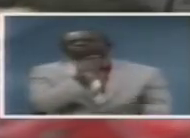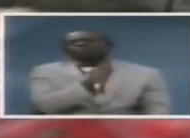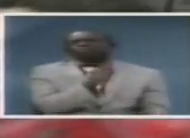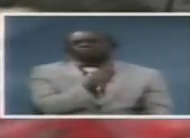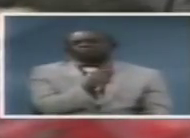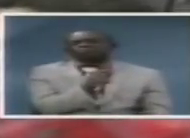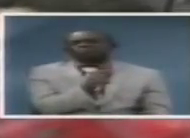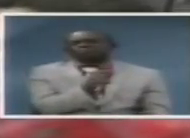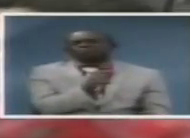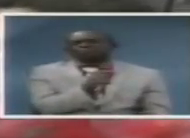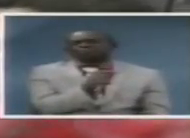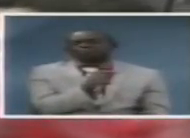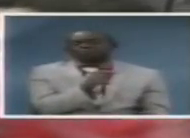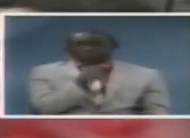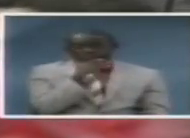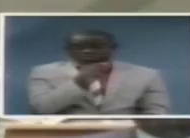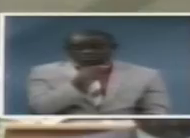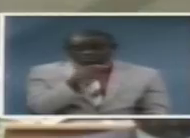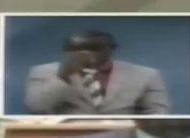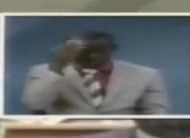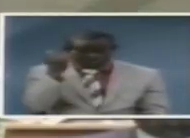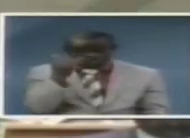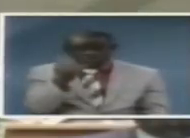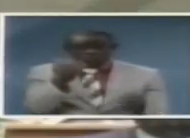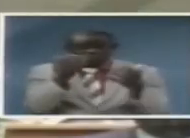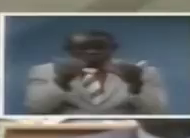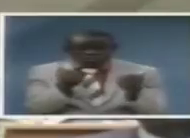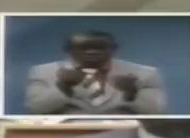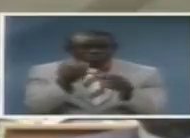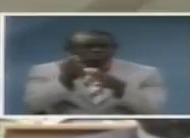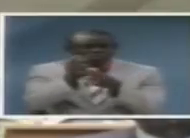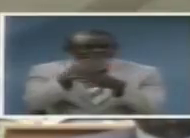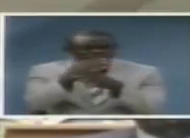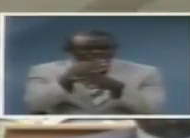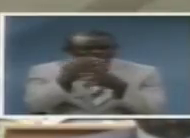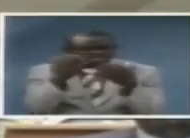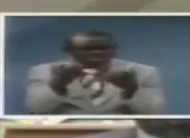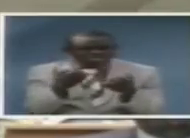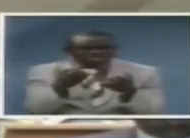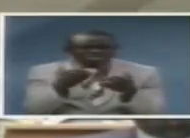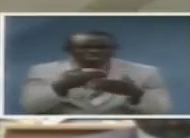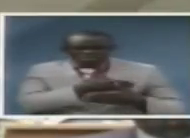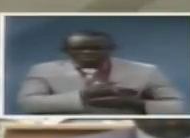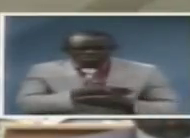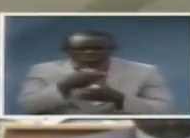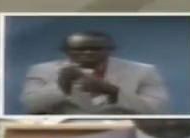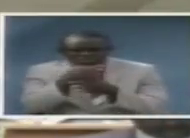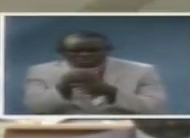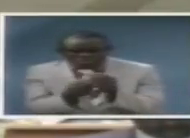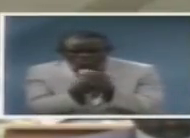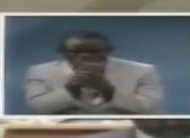among others, at building institutional capacity for fish, fingerlings, and feed